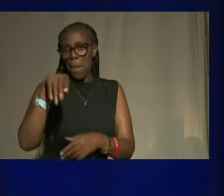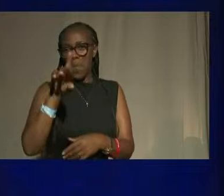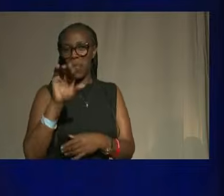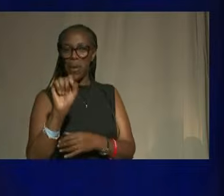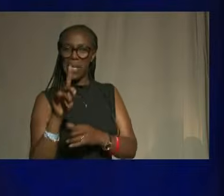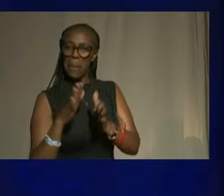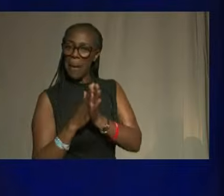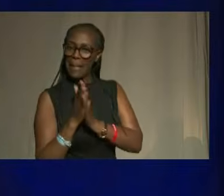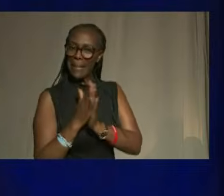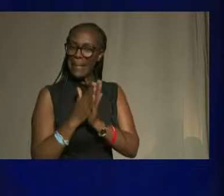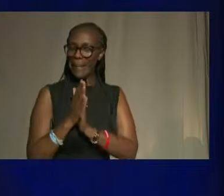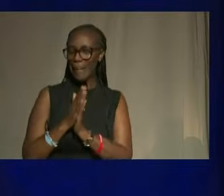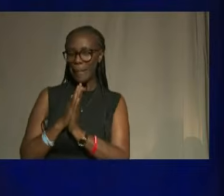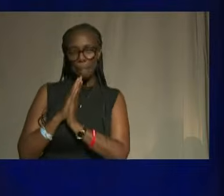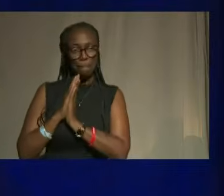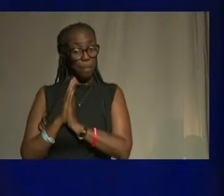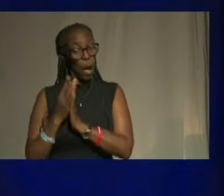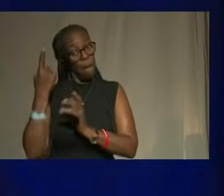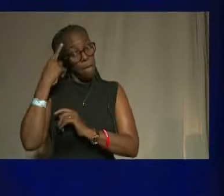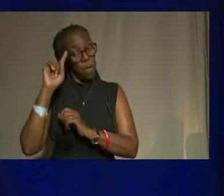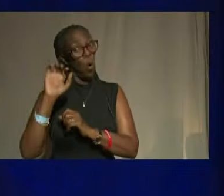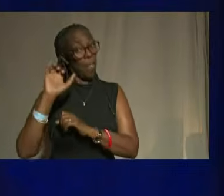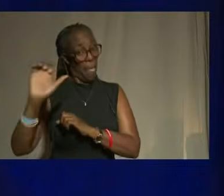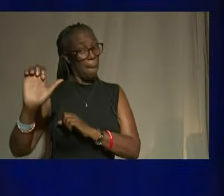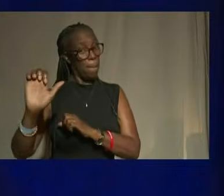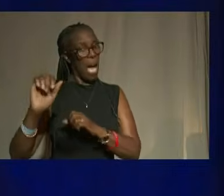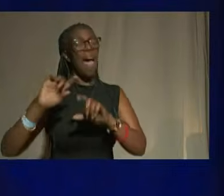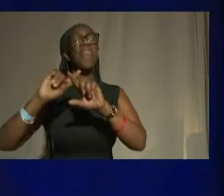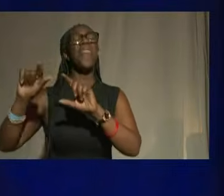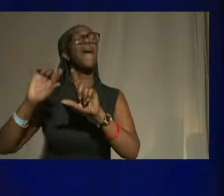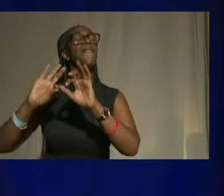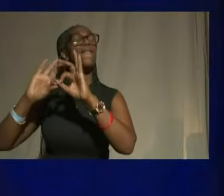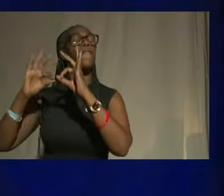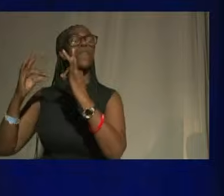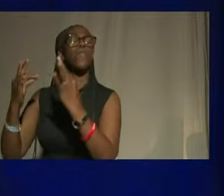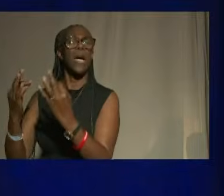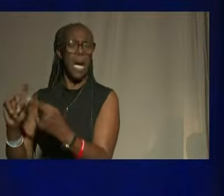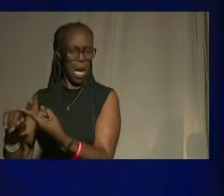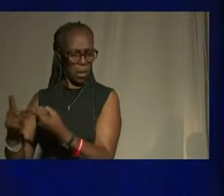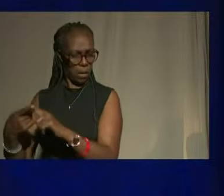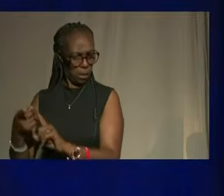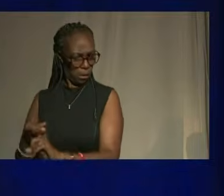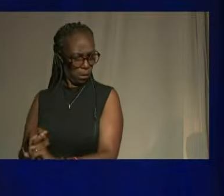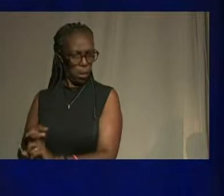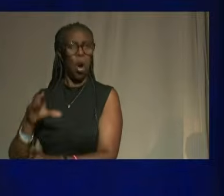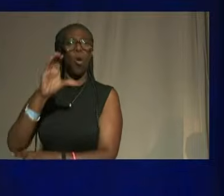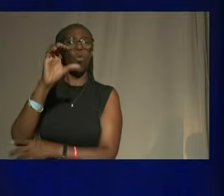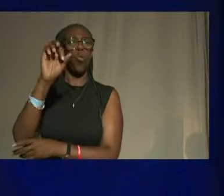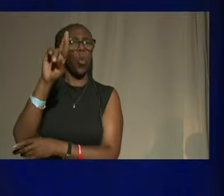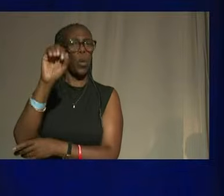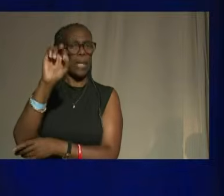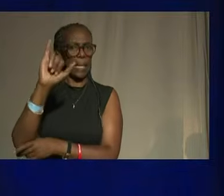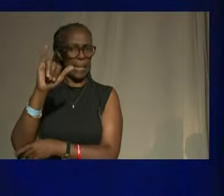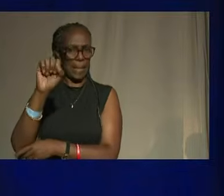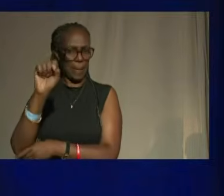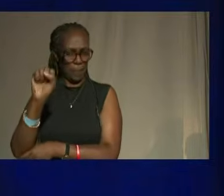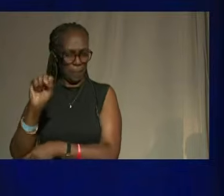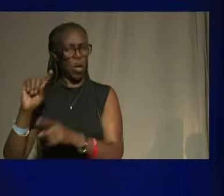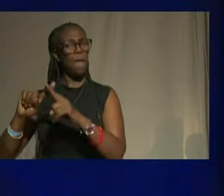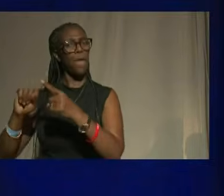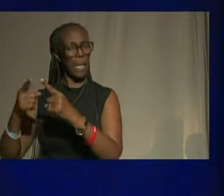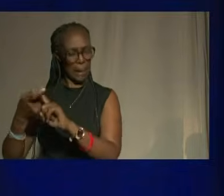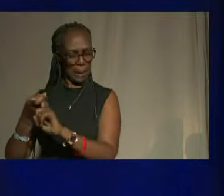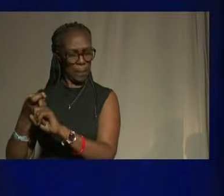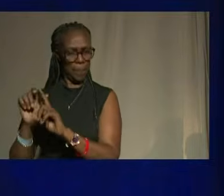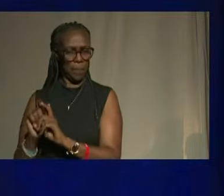their cronies. When we talk about putting people at the center of our policies and programs, it's because we